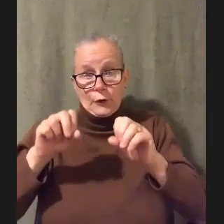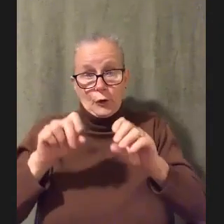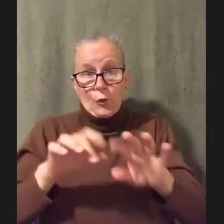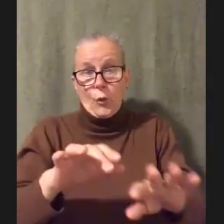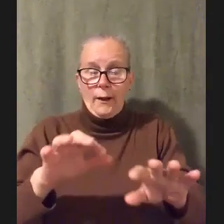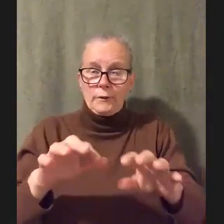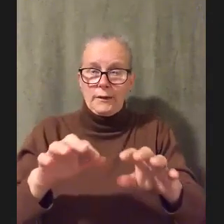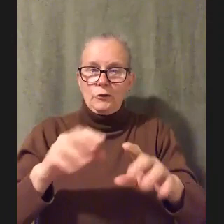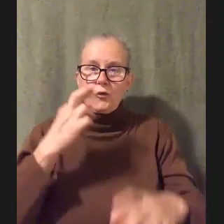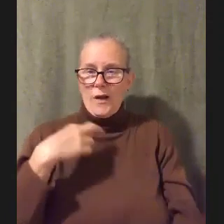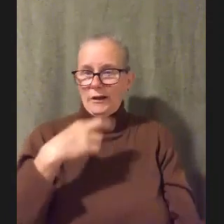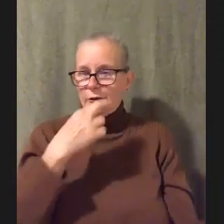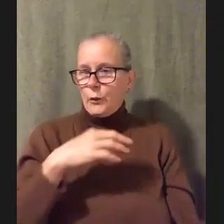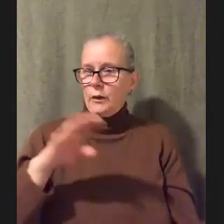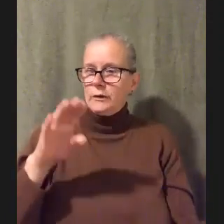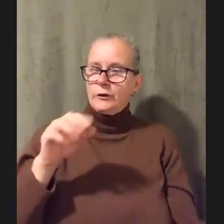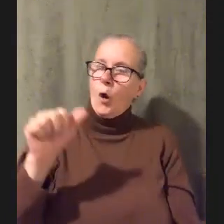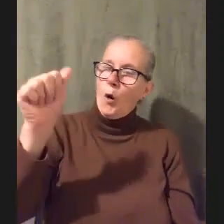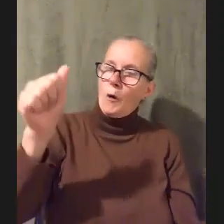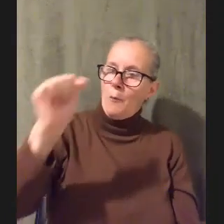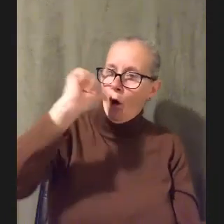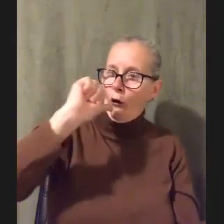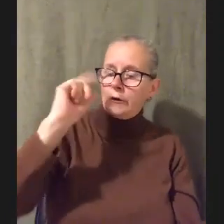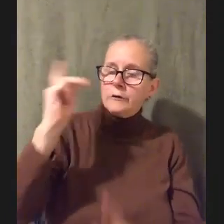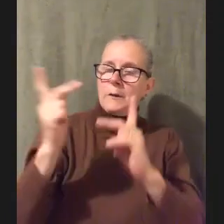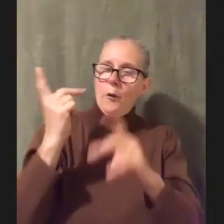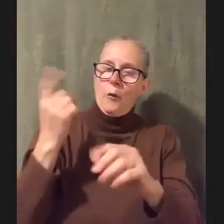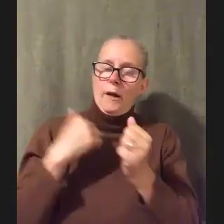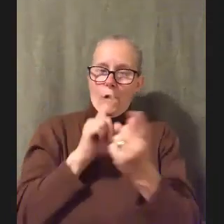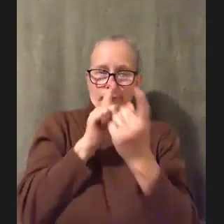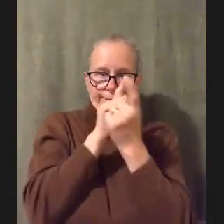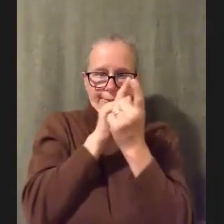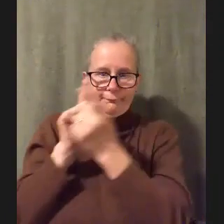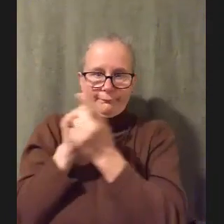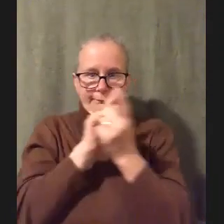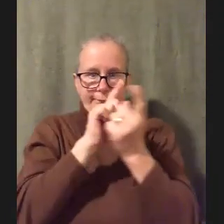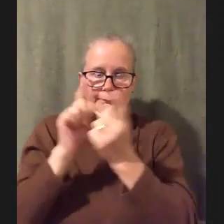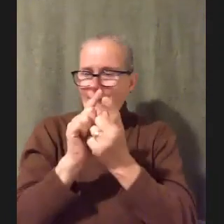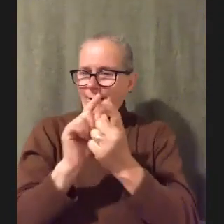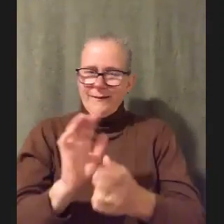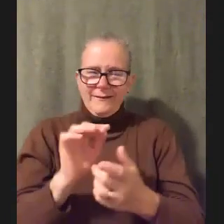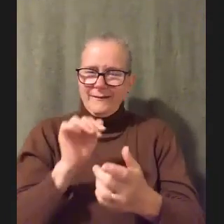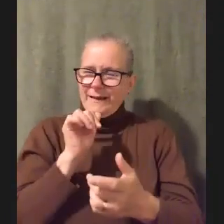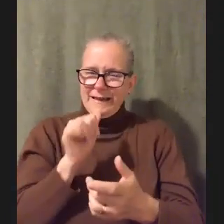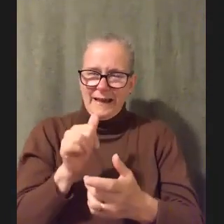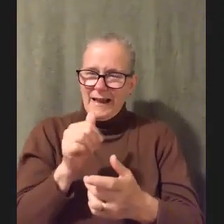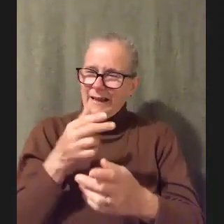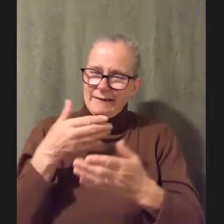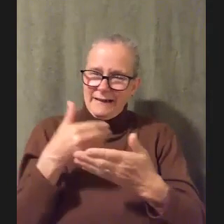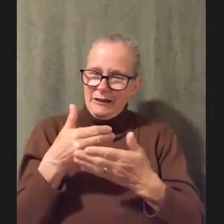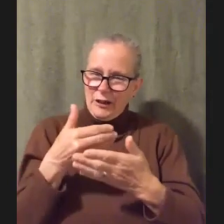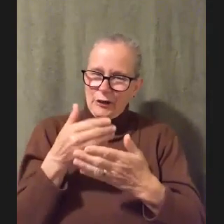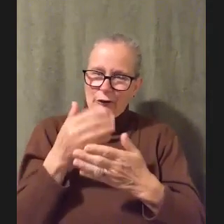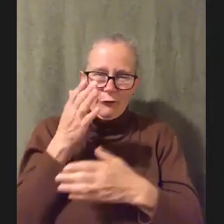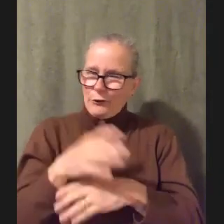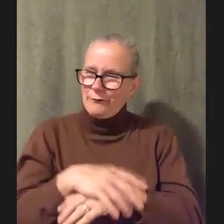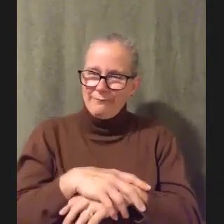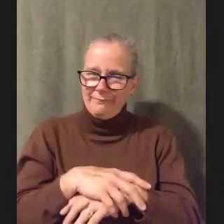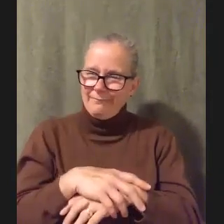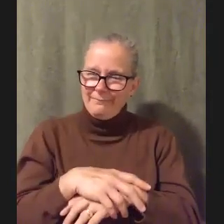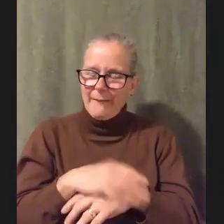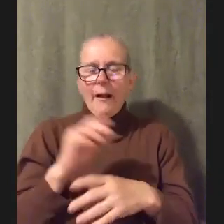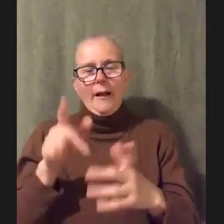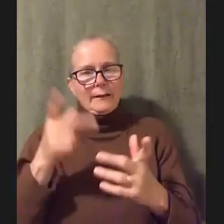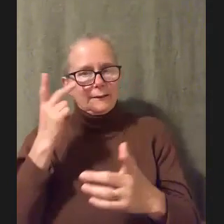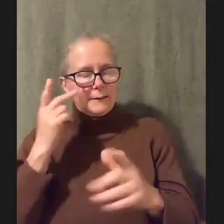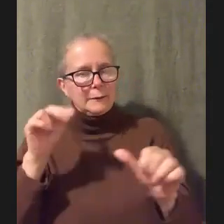frankly, restaurants, bars, places where people are in close proximity of any sort in our near future. I do see some